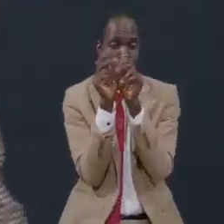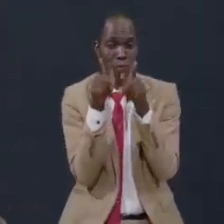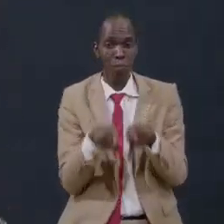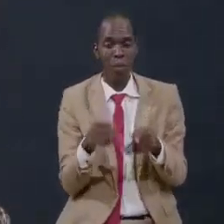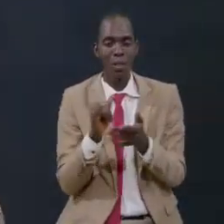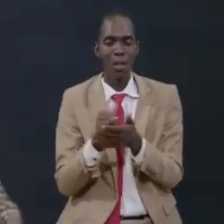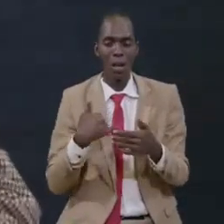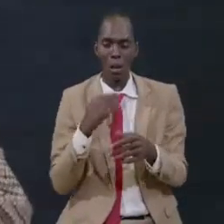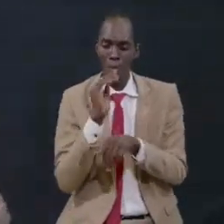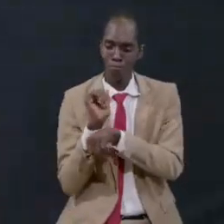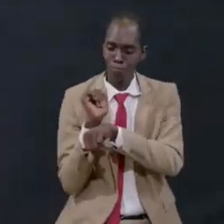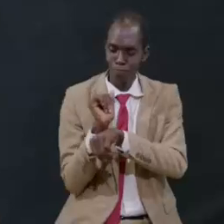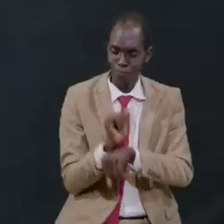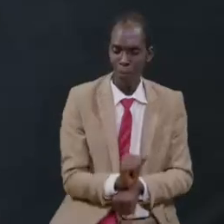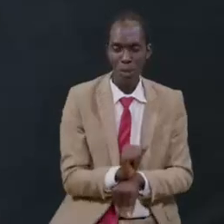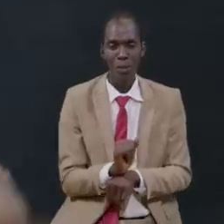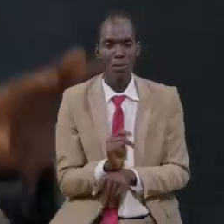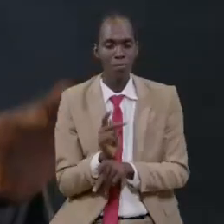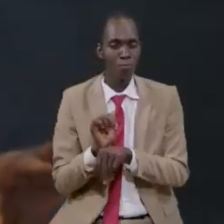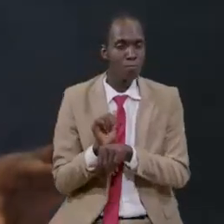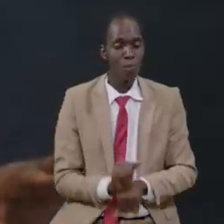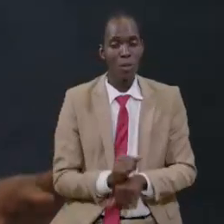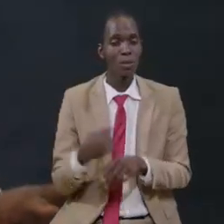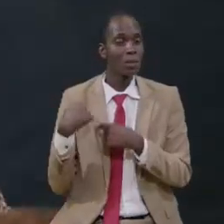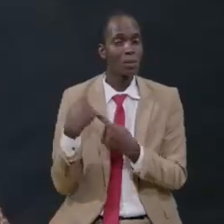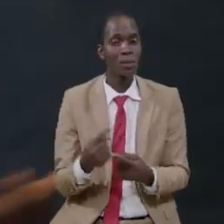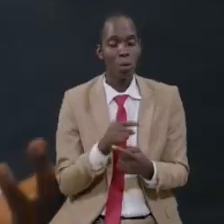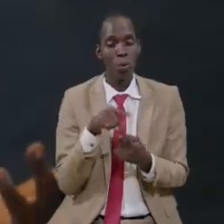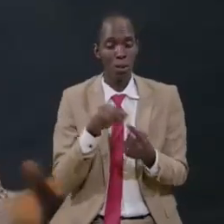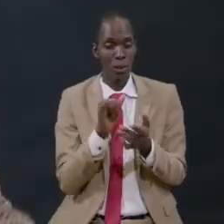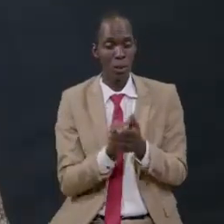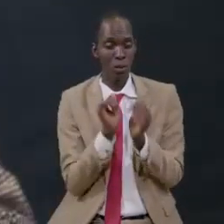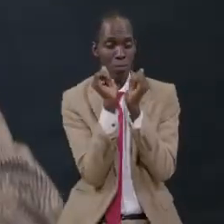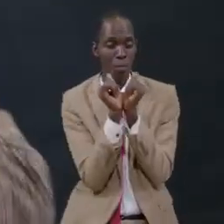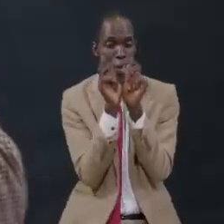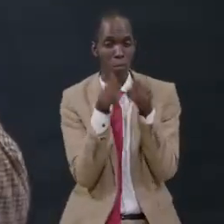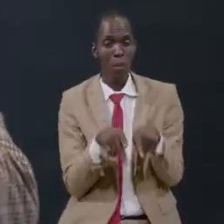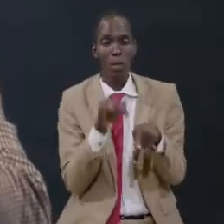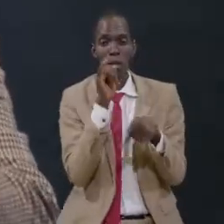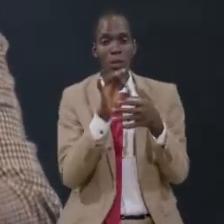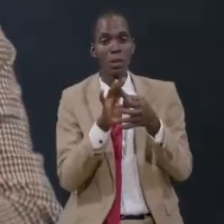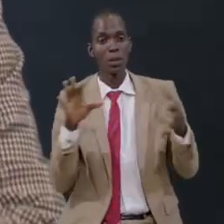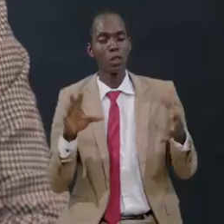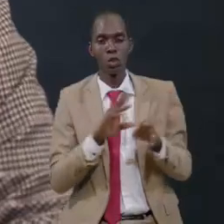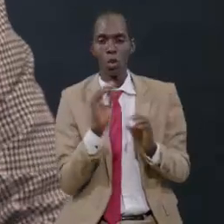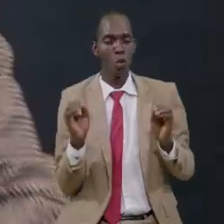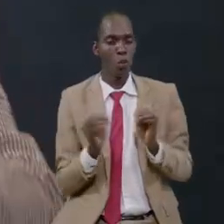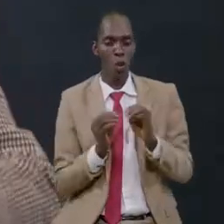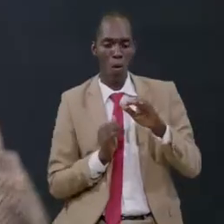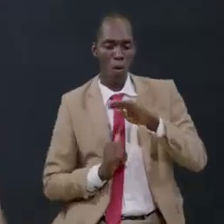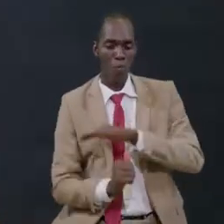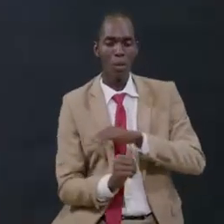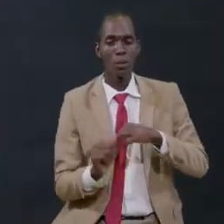down, when that slave is released and there's no more slavery, that